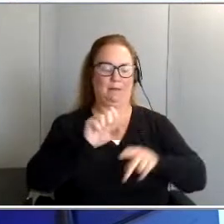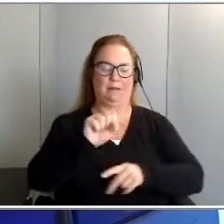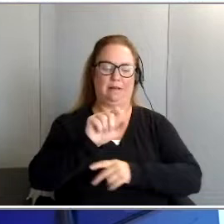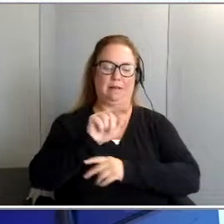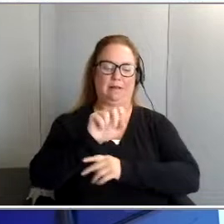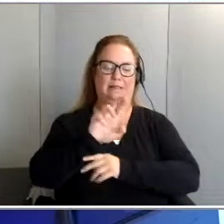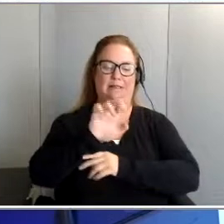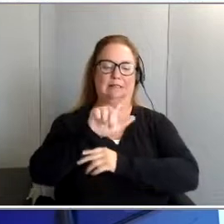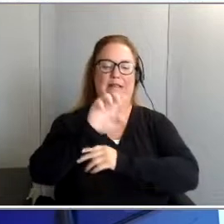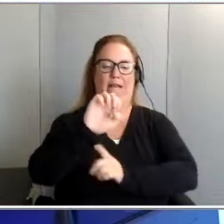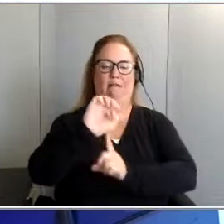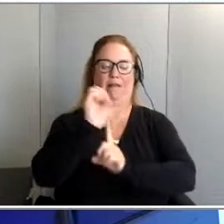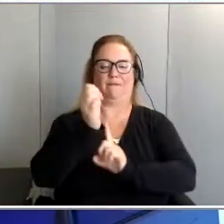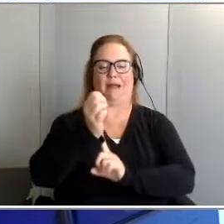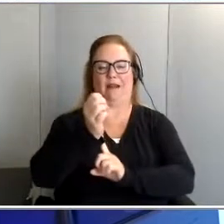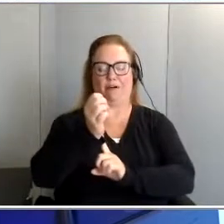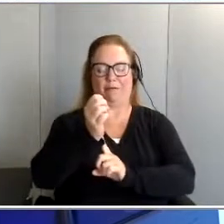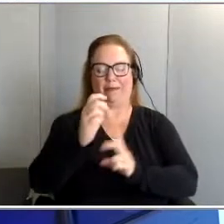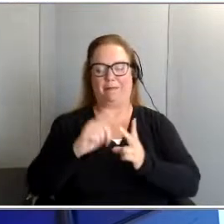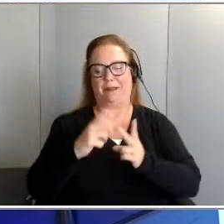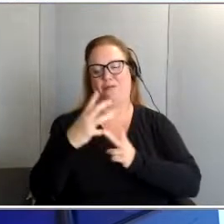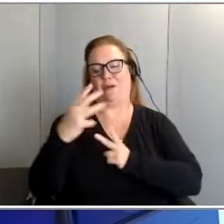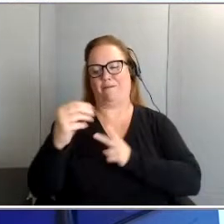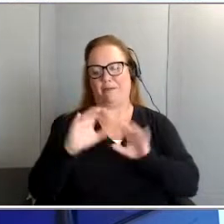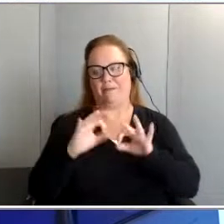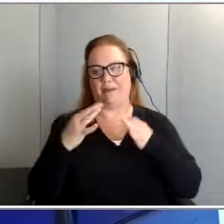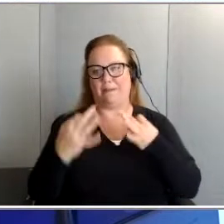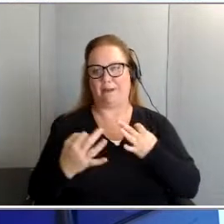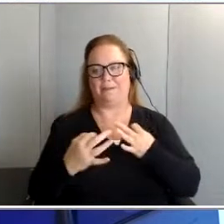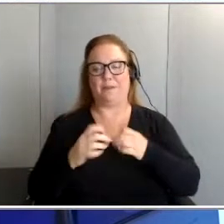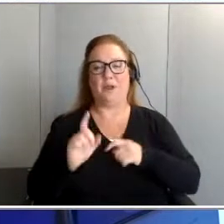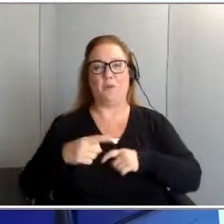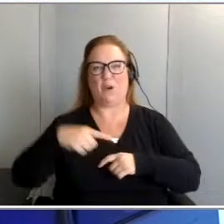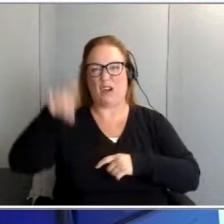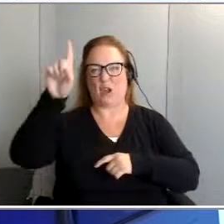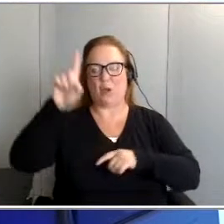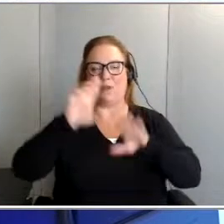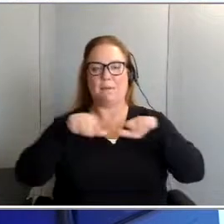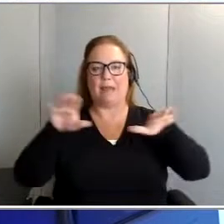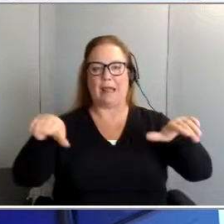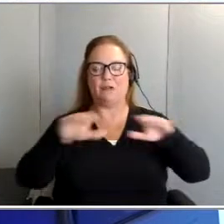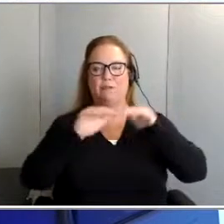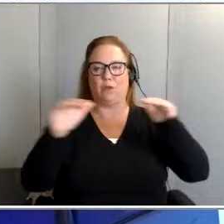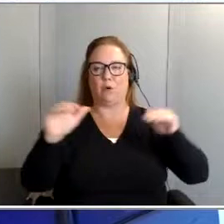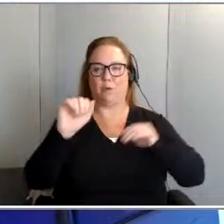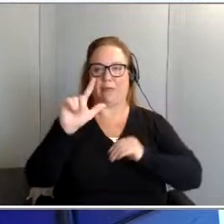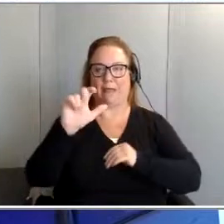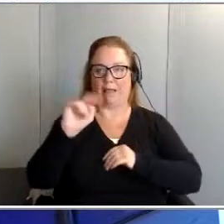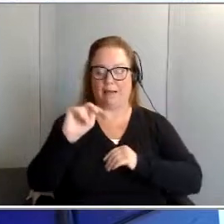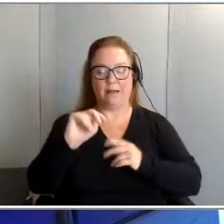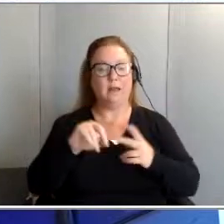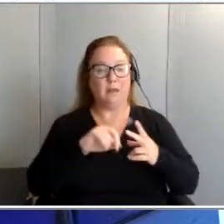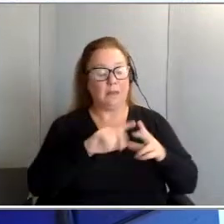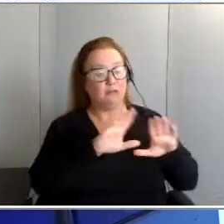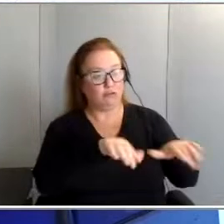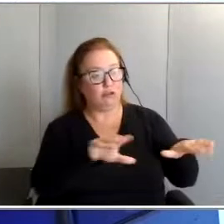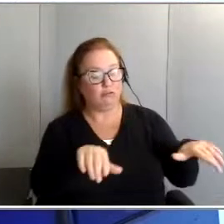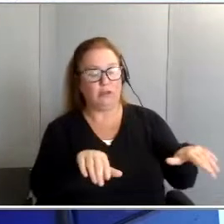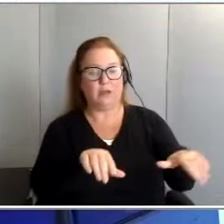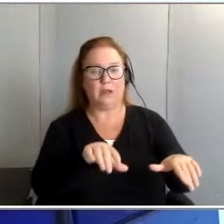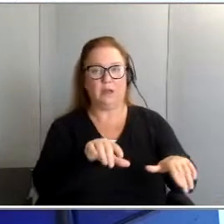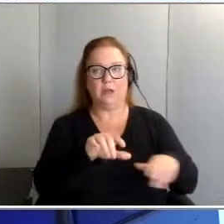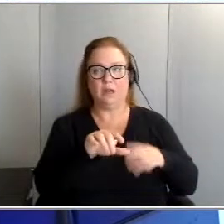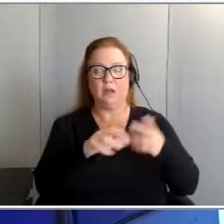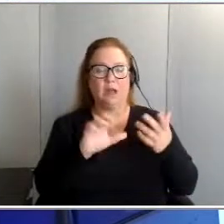or maybe away from their family. We're going to head up to pediatrics here in just a moment, back up there with Alan. But besides children, what and how do